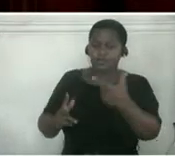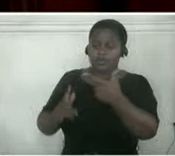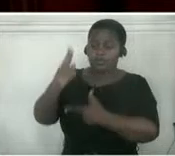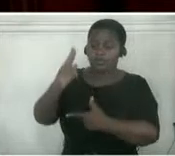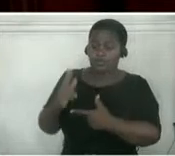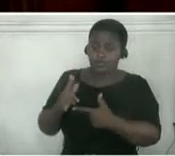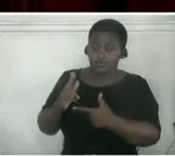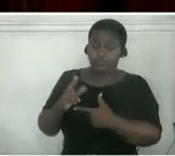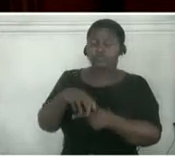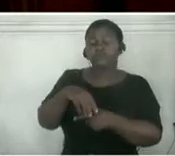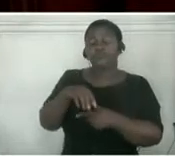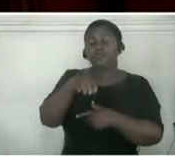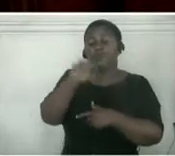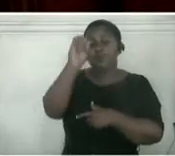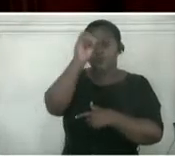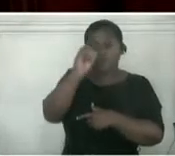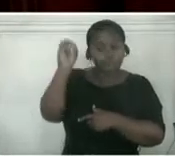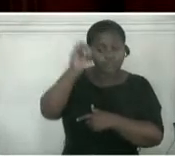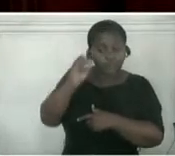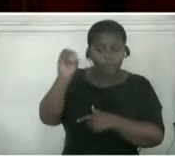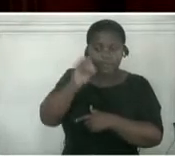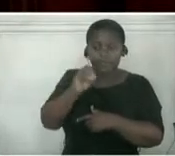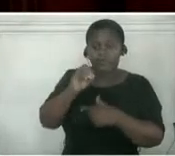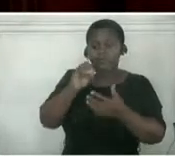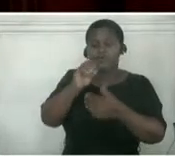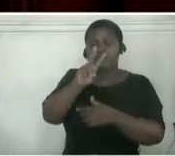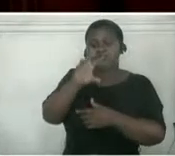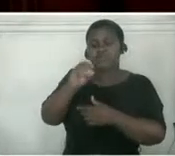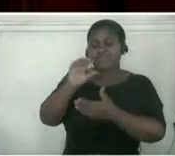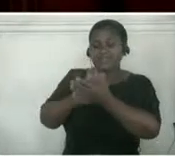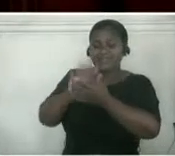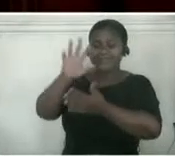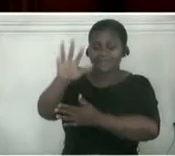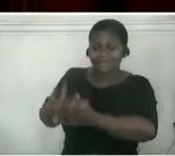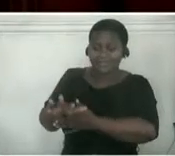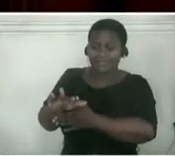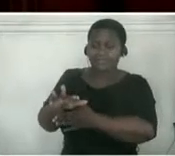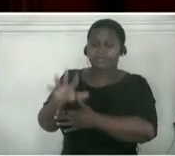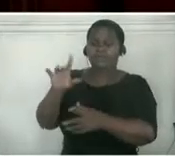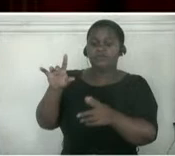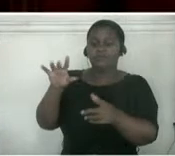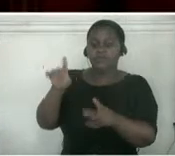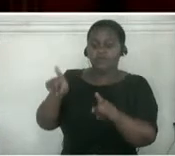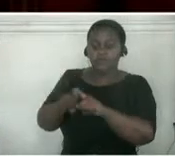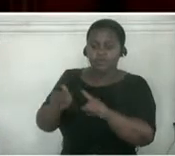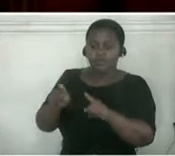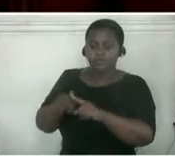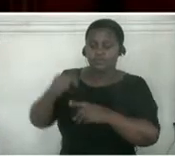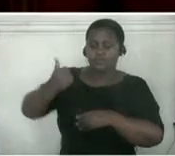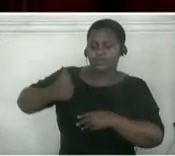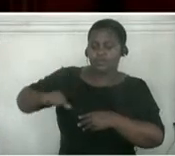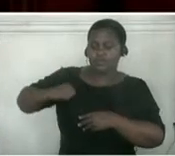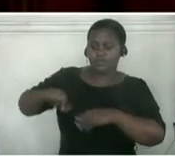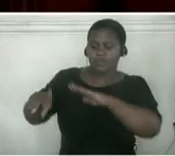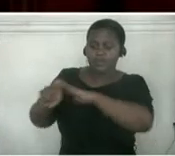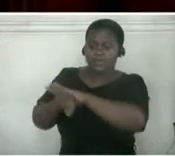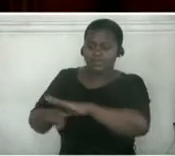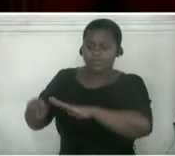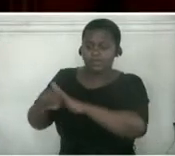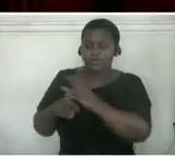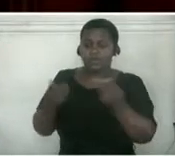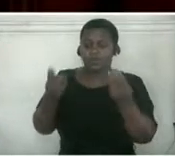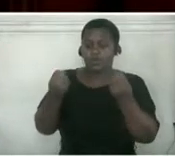in October 2019. On the ground and centered around municipal district, the new